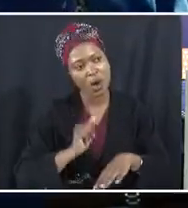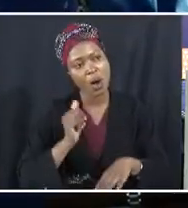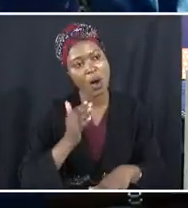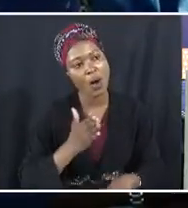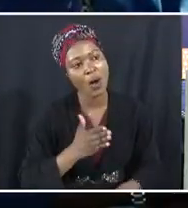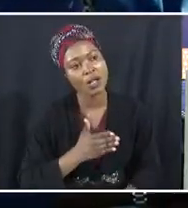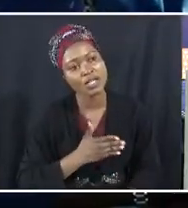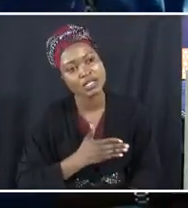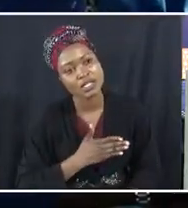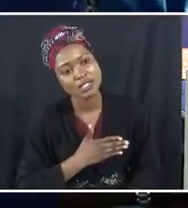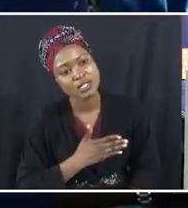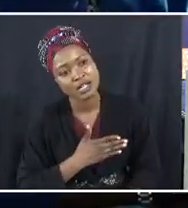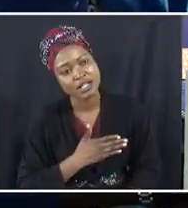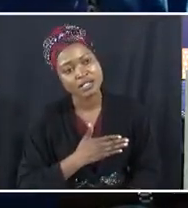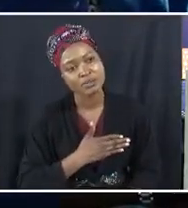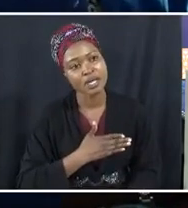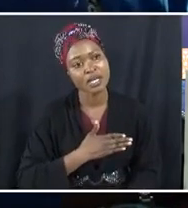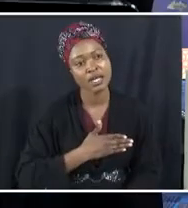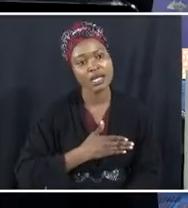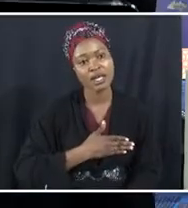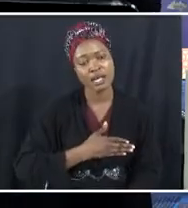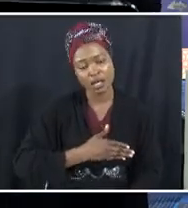God calls me